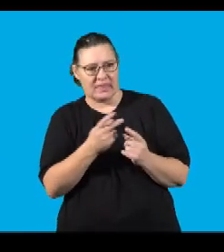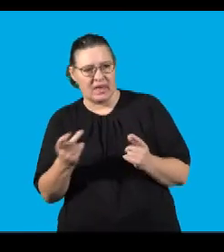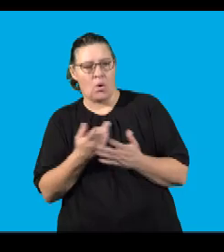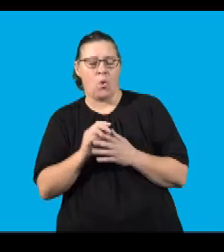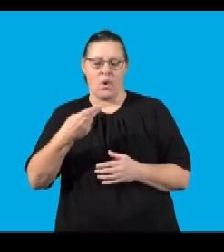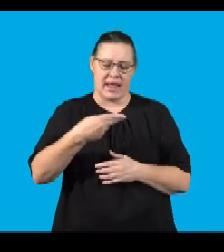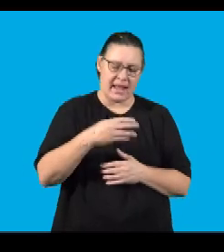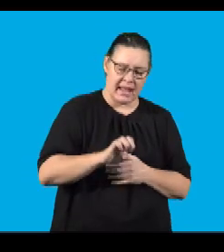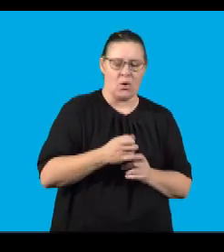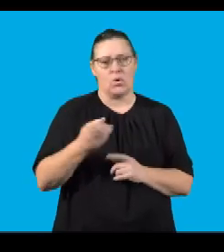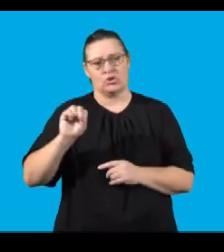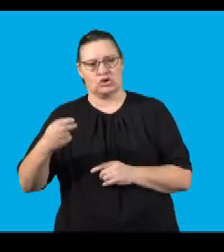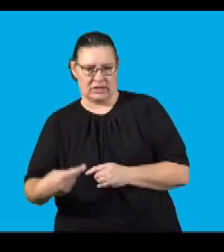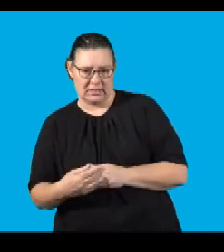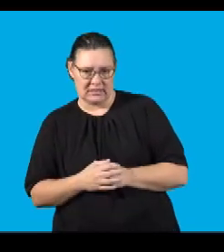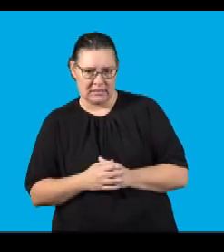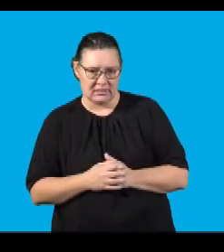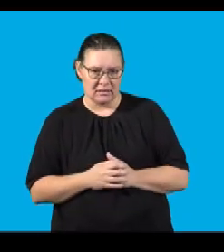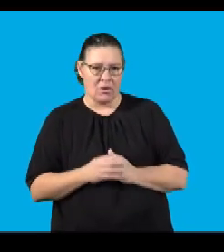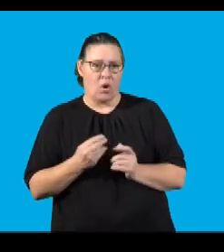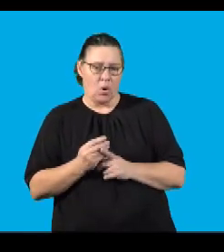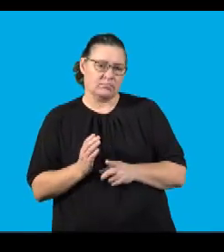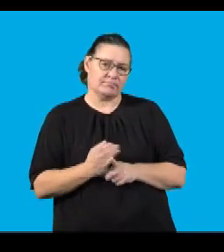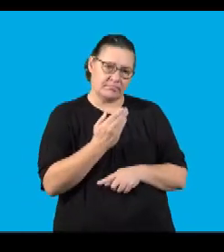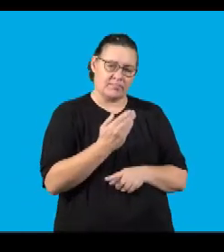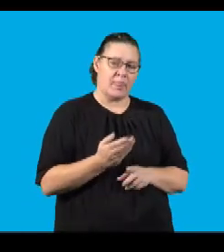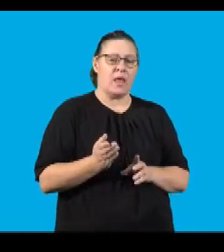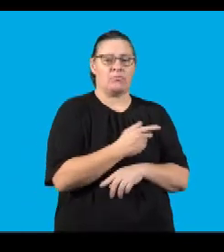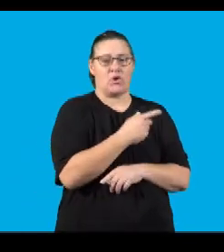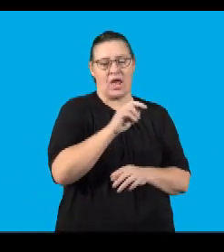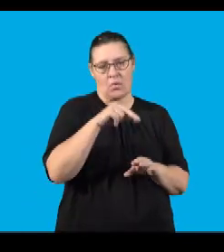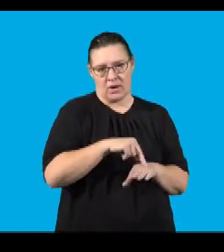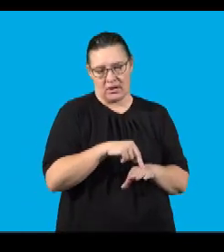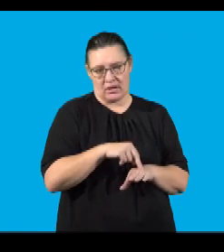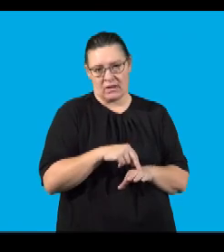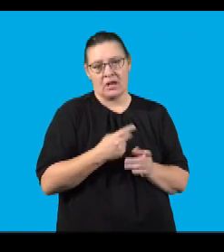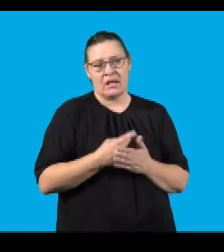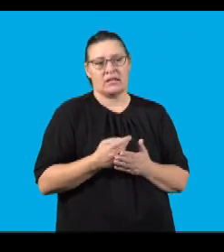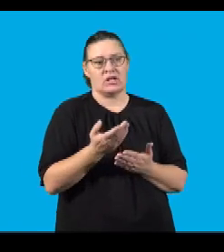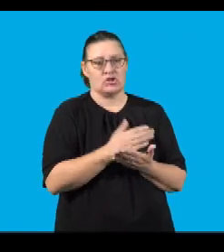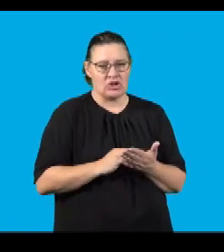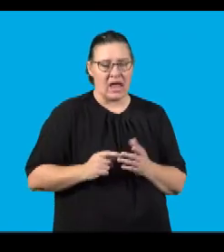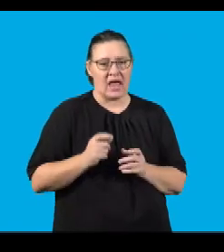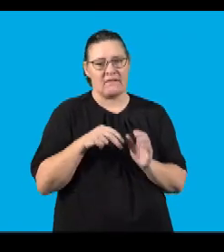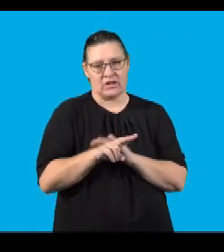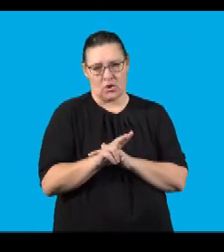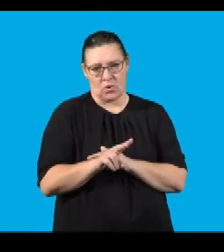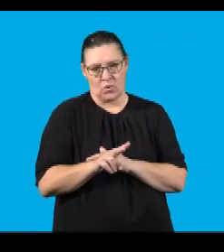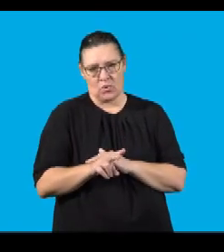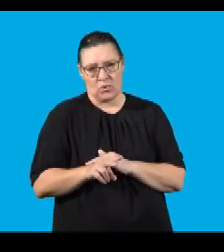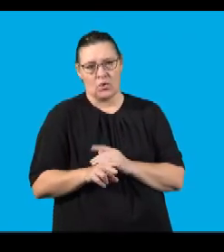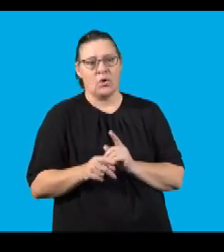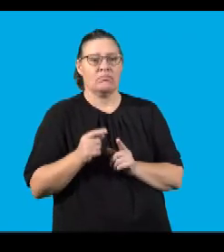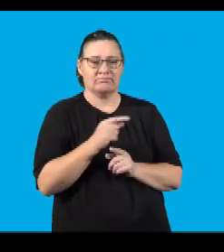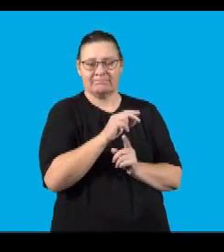using he or she. You could also remove the pronoun and the sentence will read, shared a video, a TikToker with the